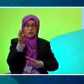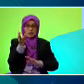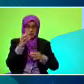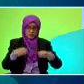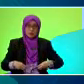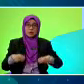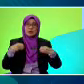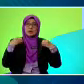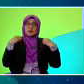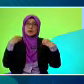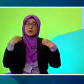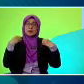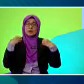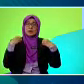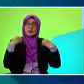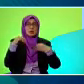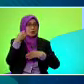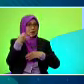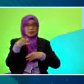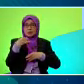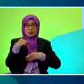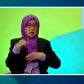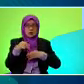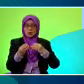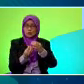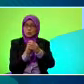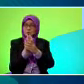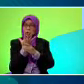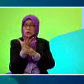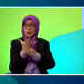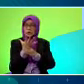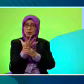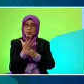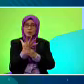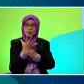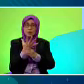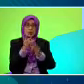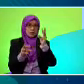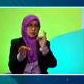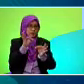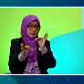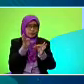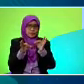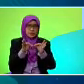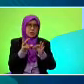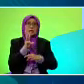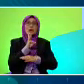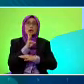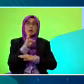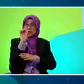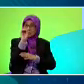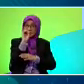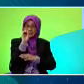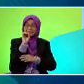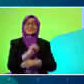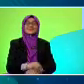microorganisms cannot grow without the presence of water. Oh, okay. That means she tested it with bread. Yep. The first